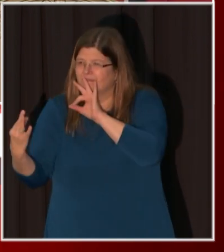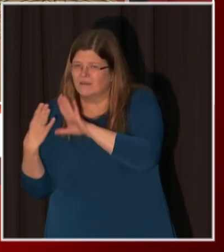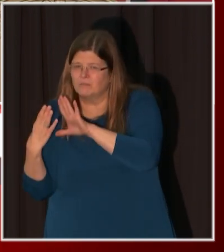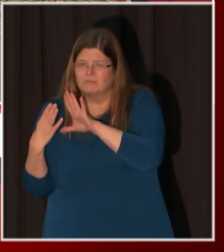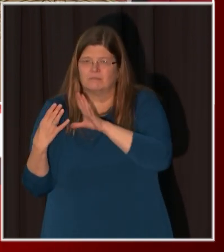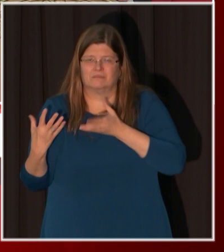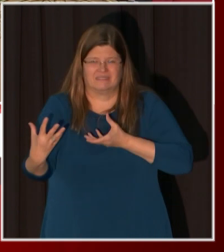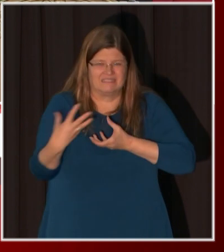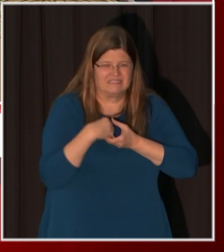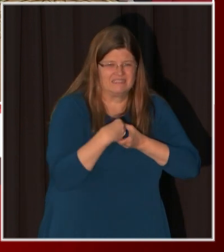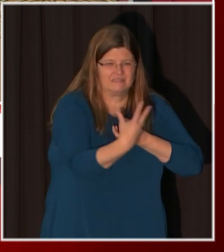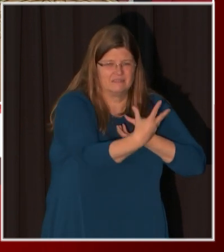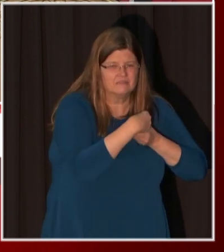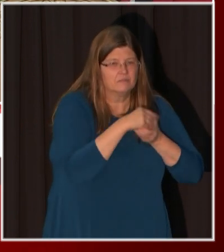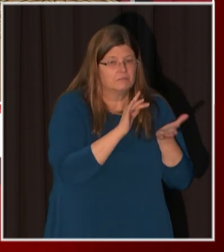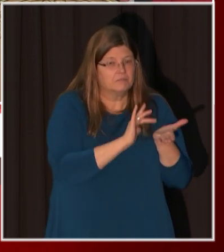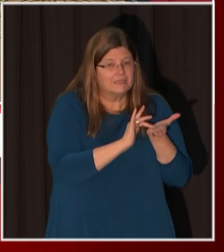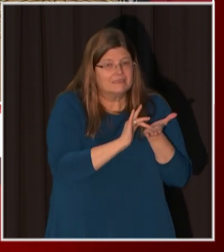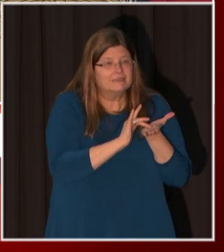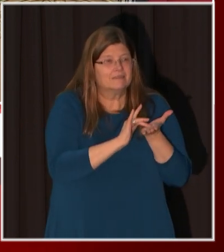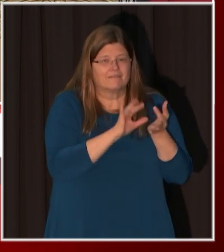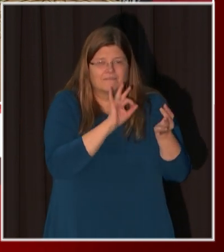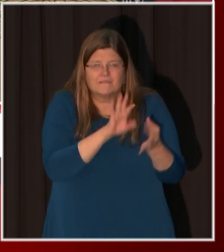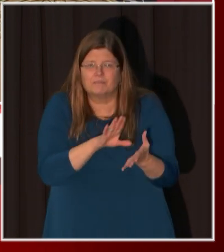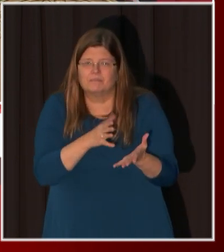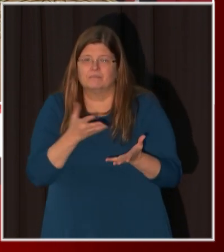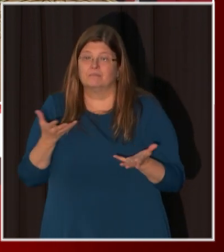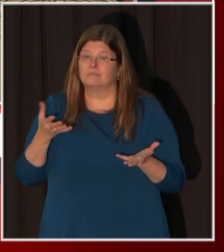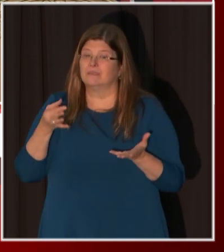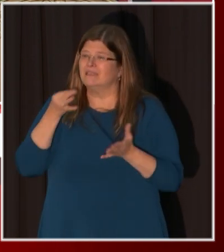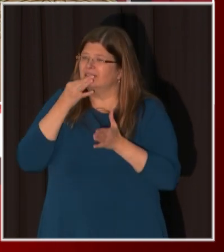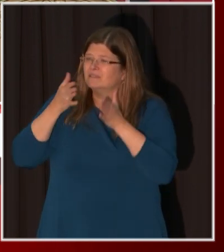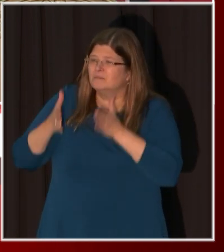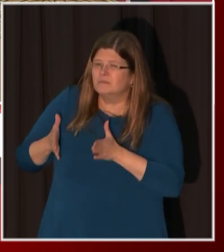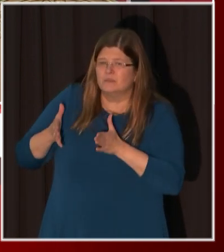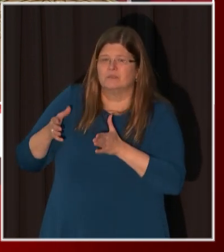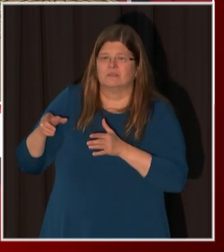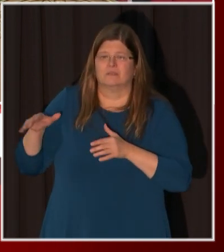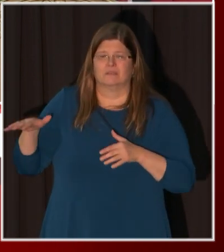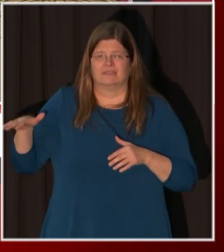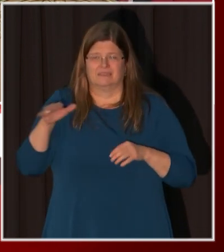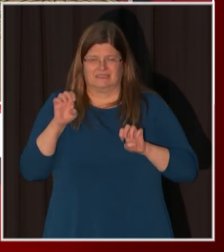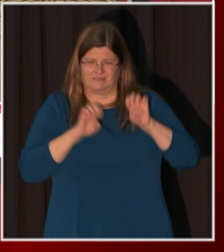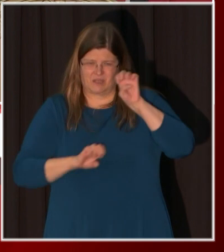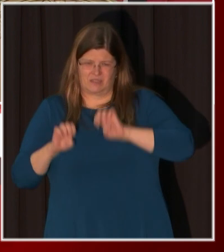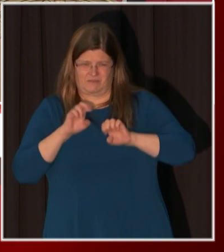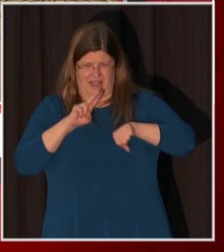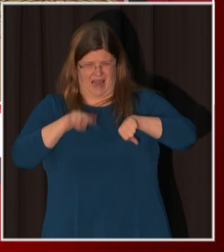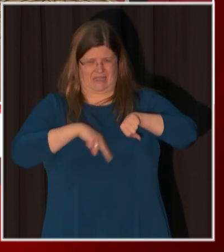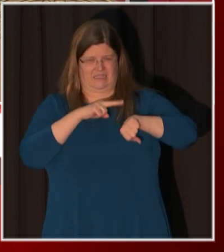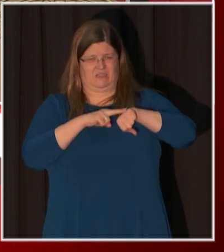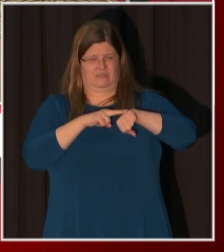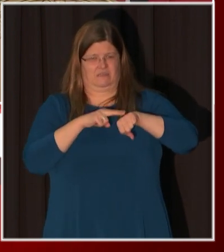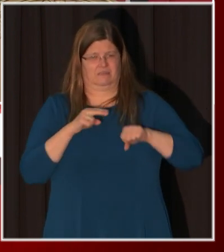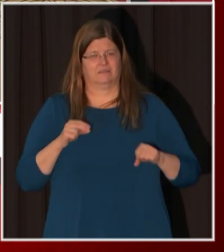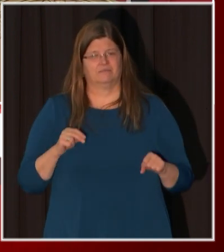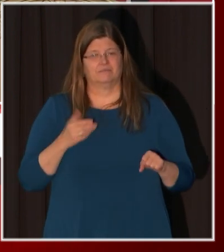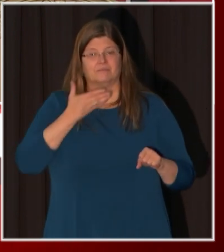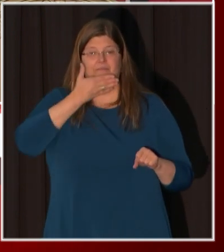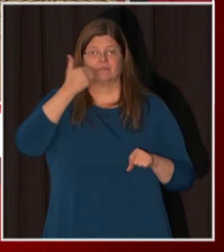medical feedback, evaluate national and global best practices, and make